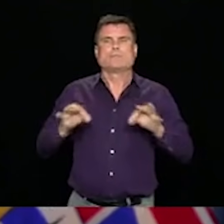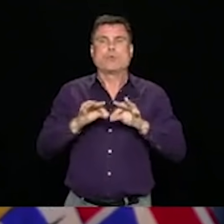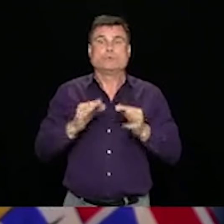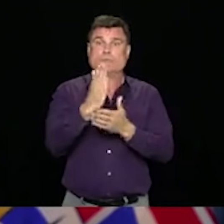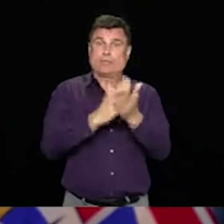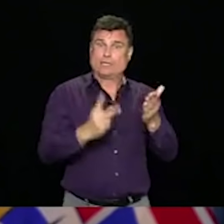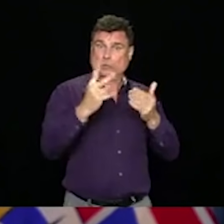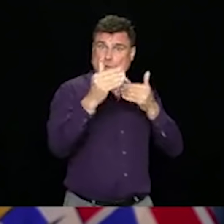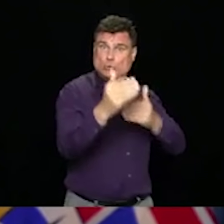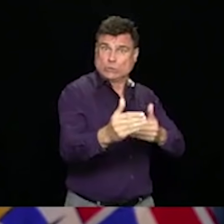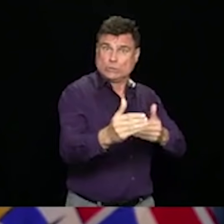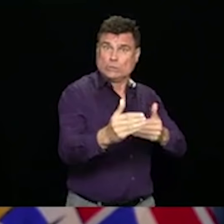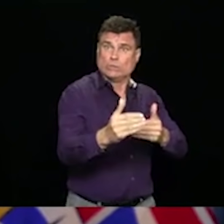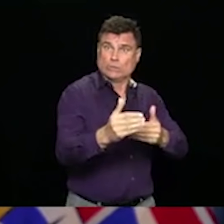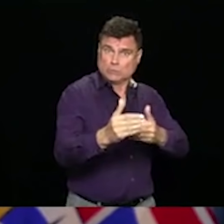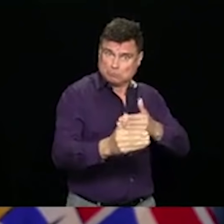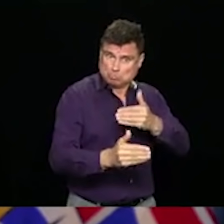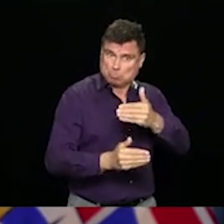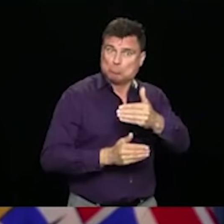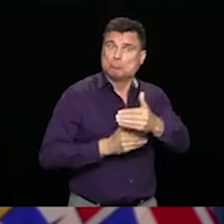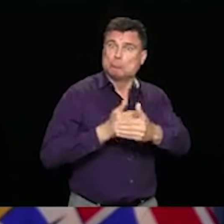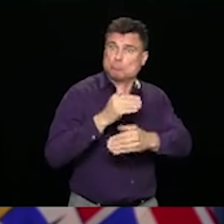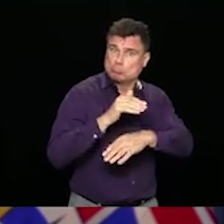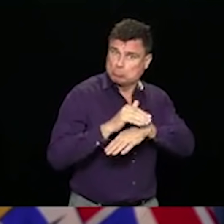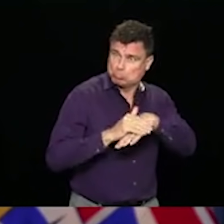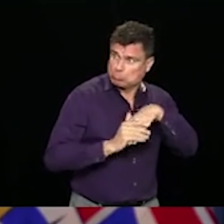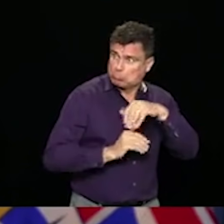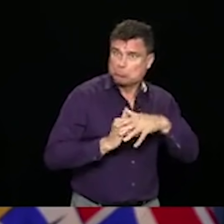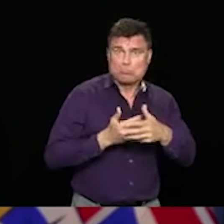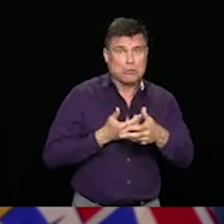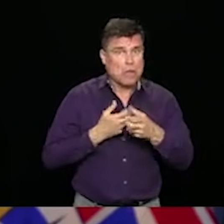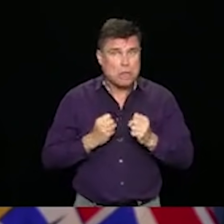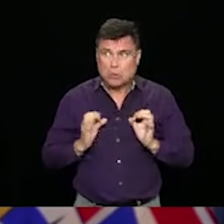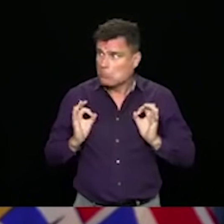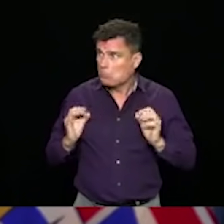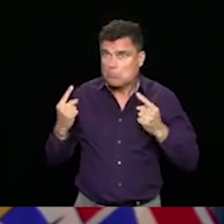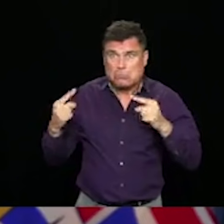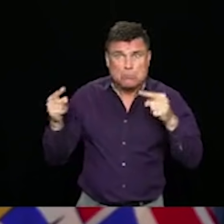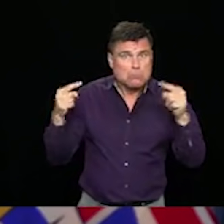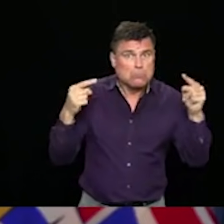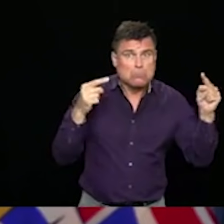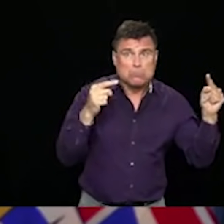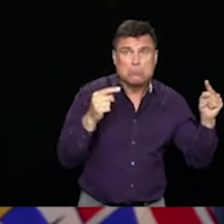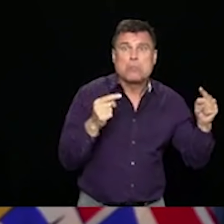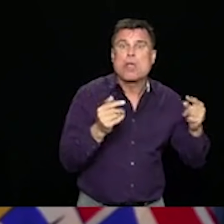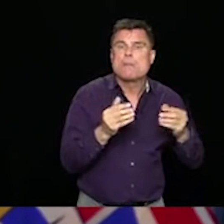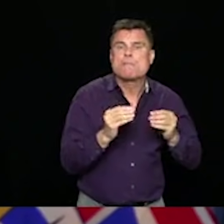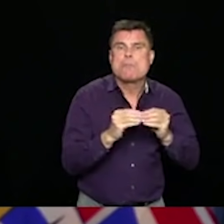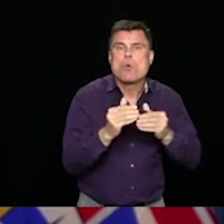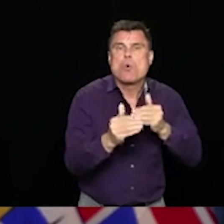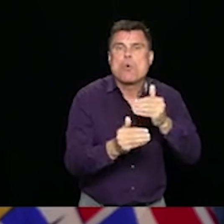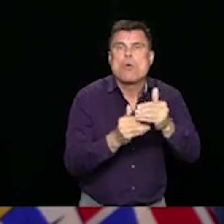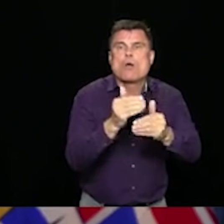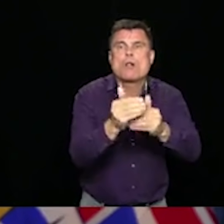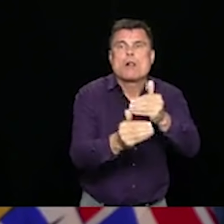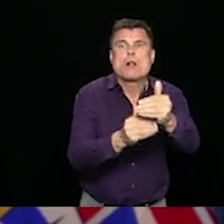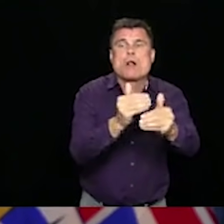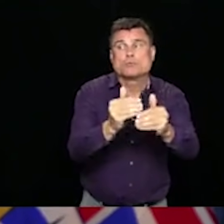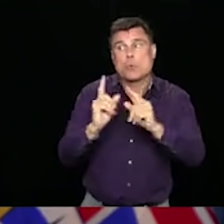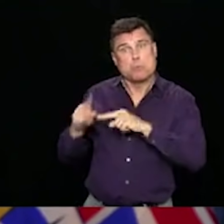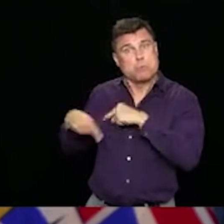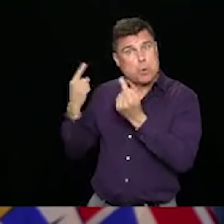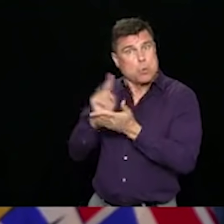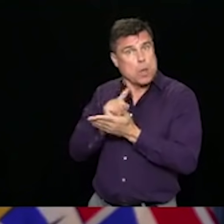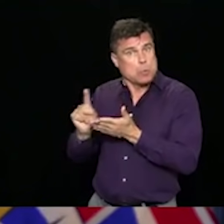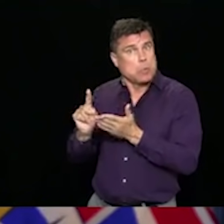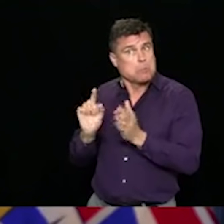further. And as things are progressing in the last week, we've seen that. We are becoming more comfortable with our social interactions, how this